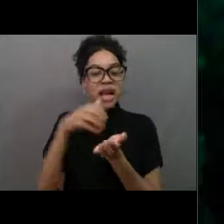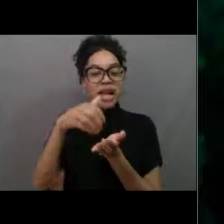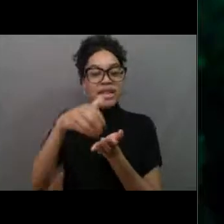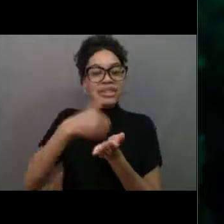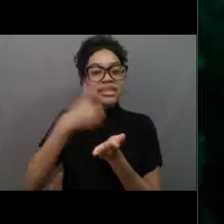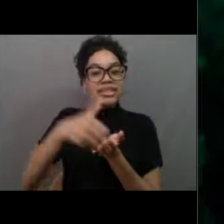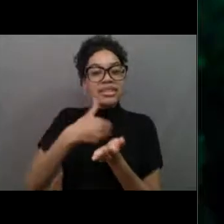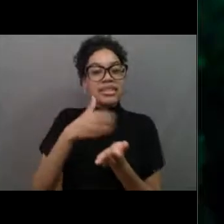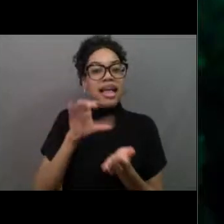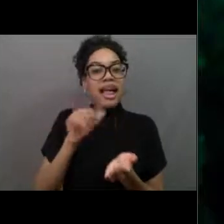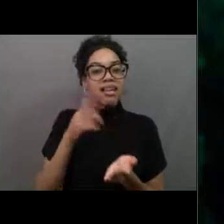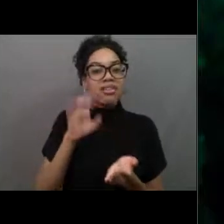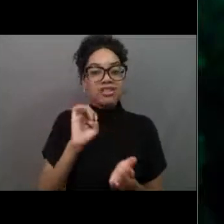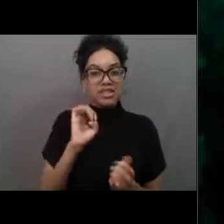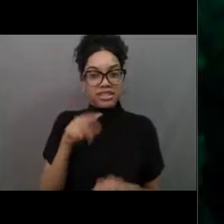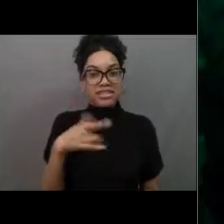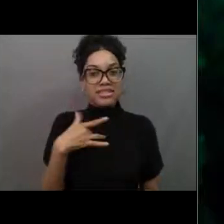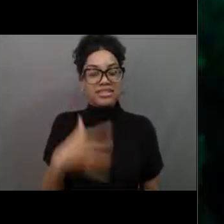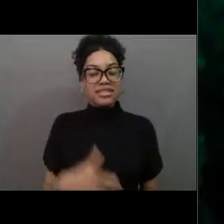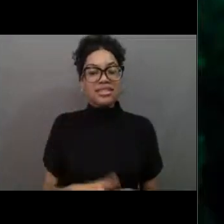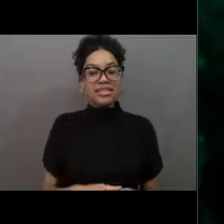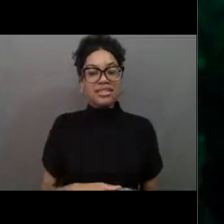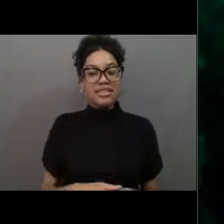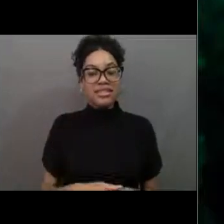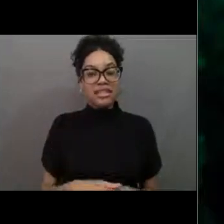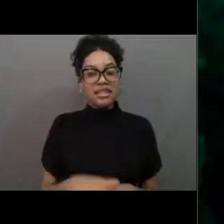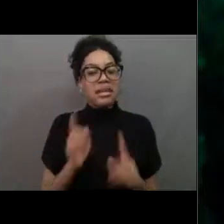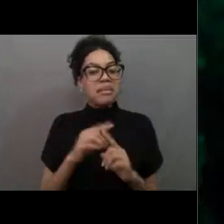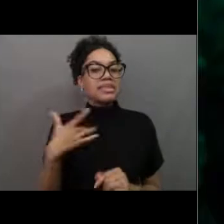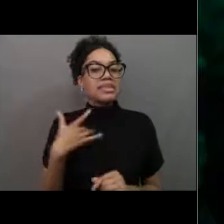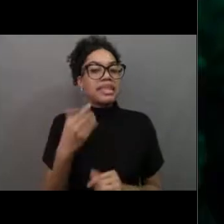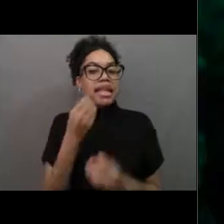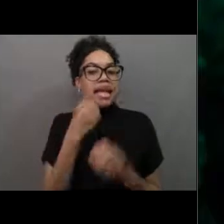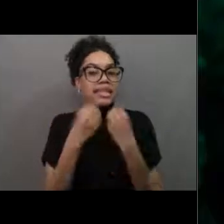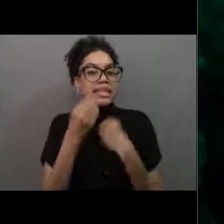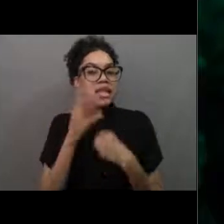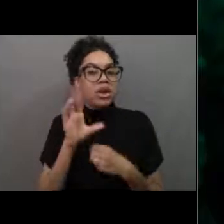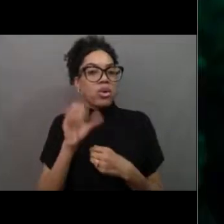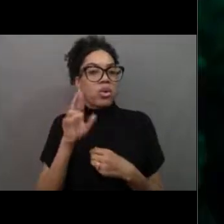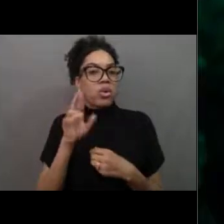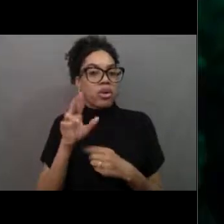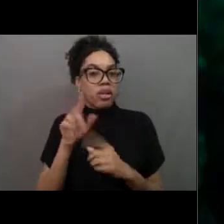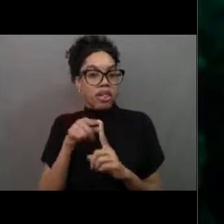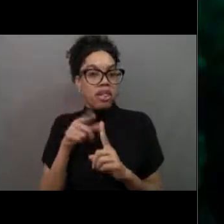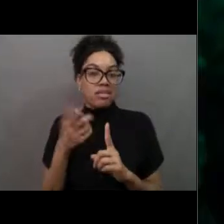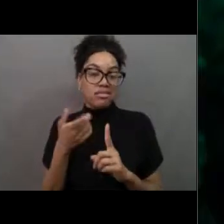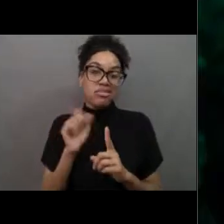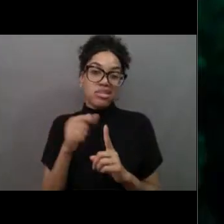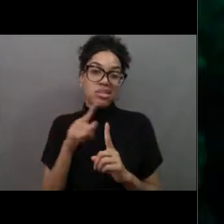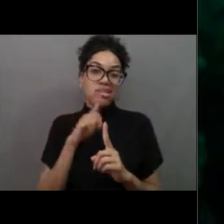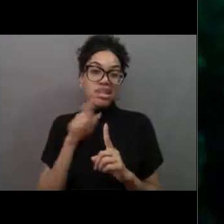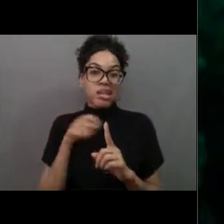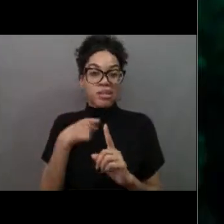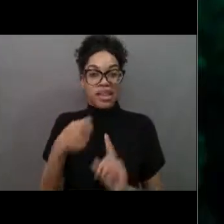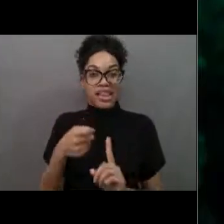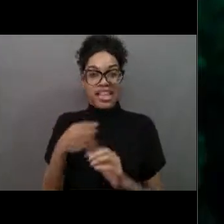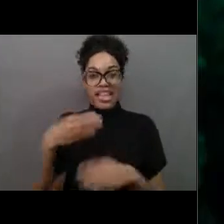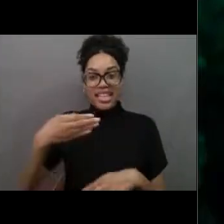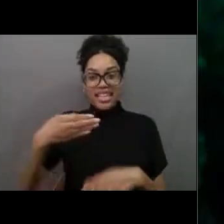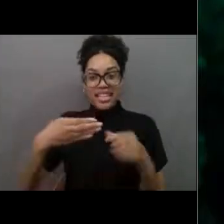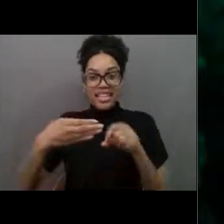but in the process, they often get lots of pieces of coral skeleton, and that can't be digested, so eventually it's going to exit out the other end